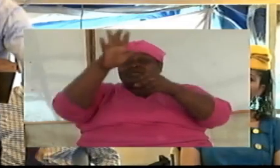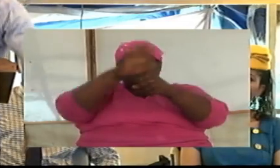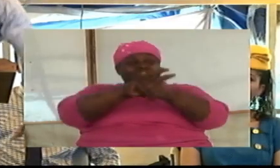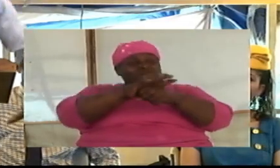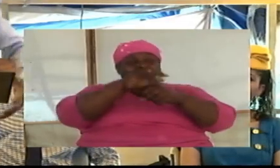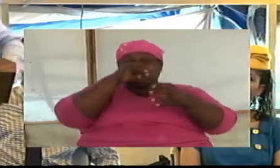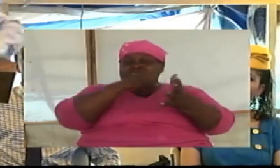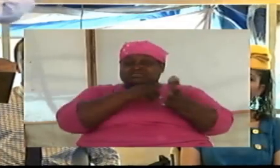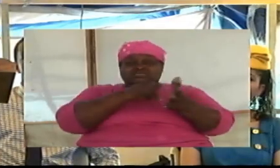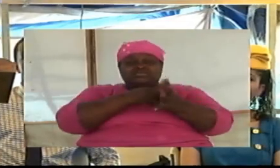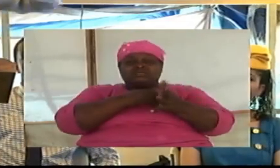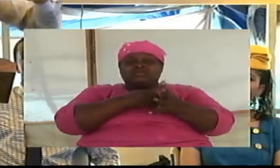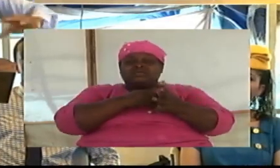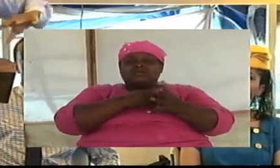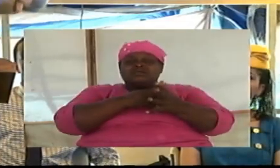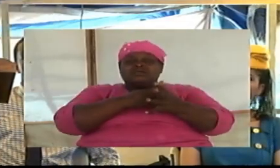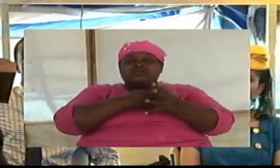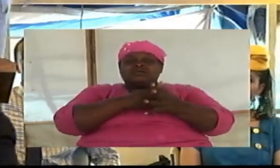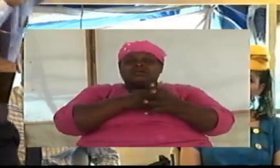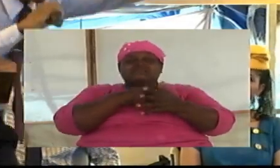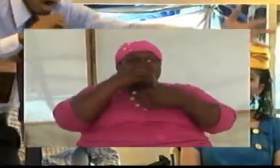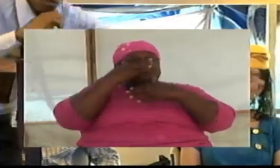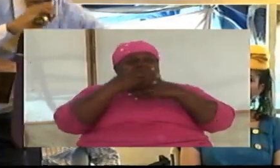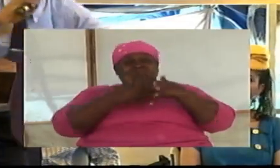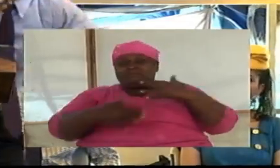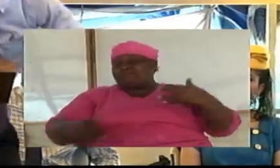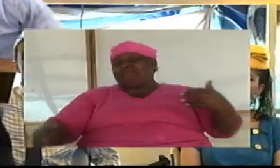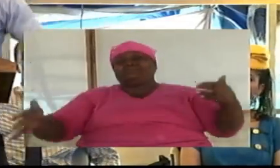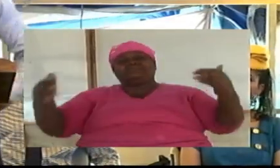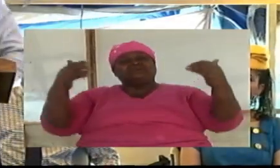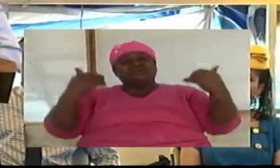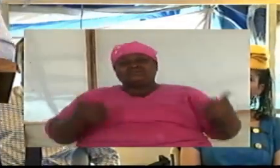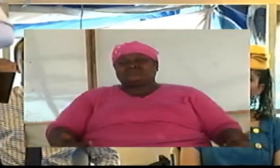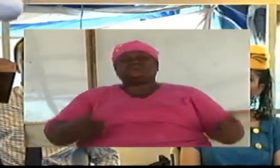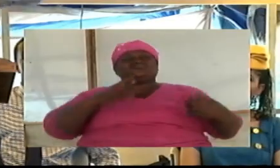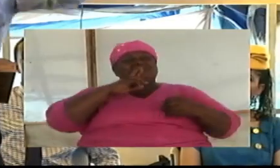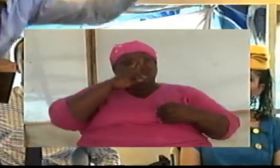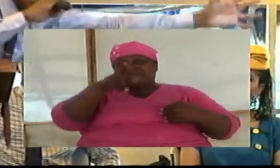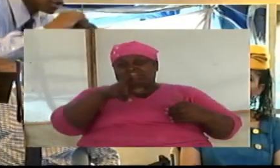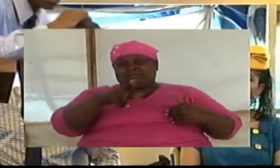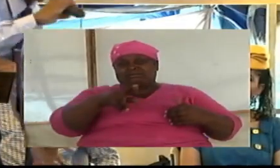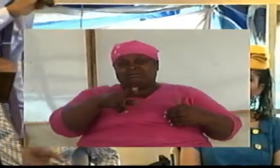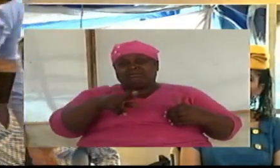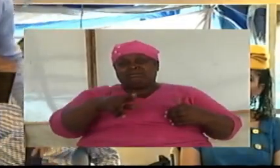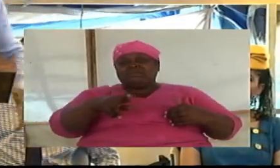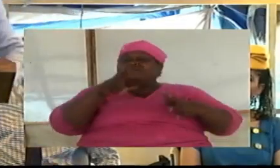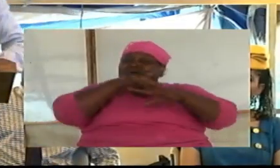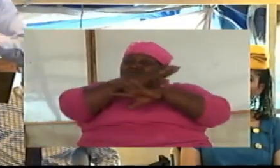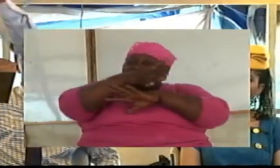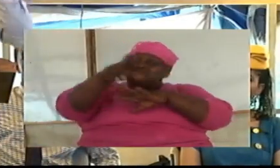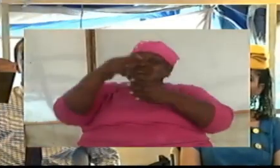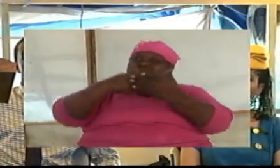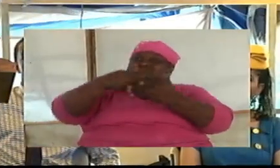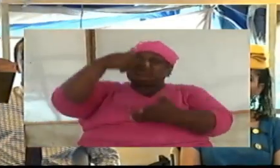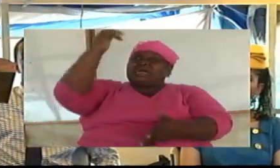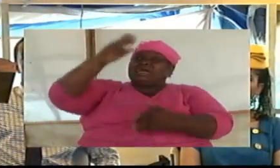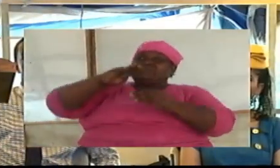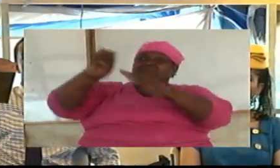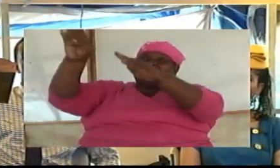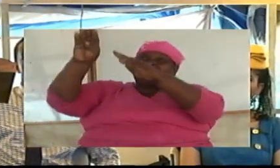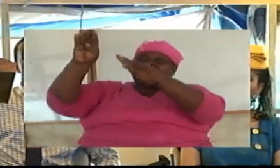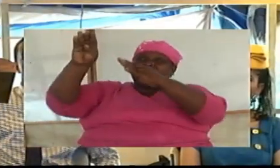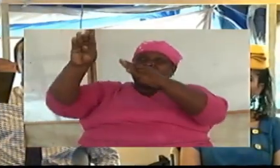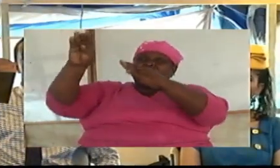effective. The song says it reaches to the highest mountains. And it flows to the lowest